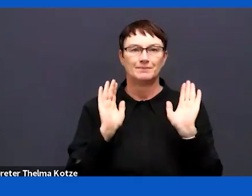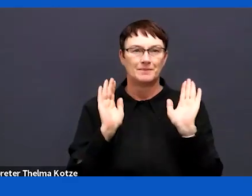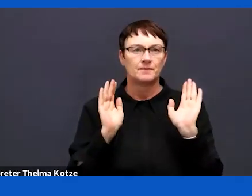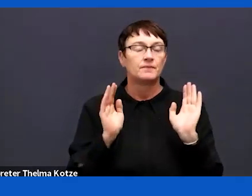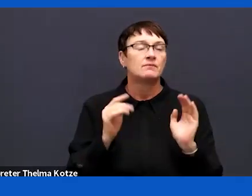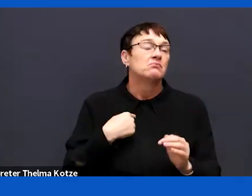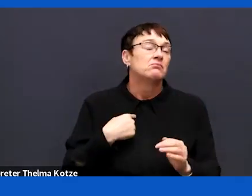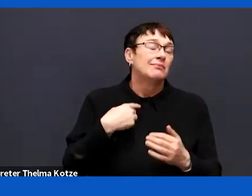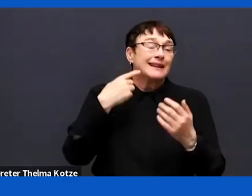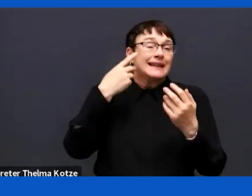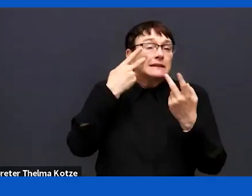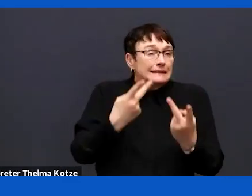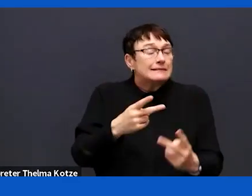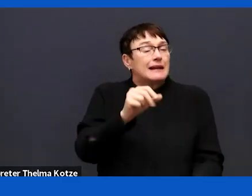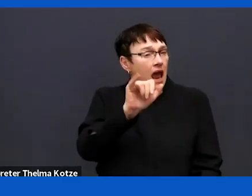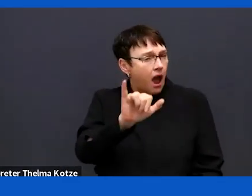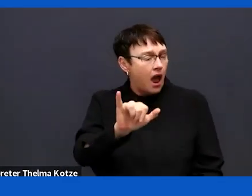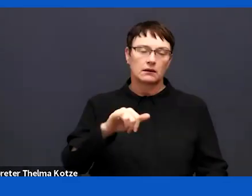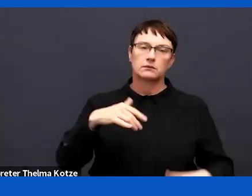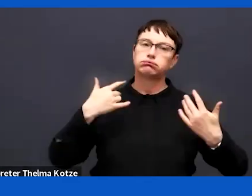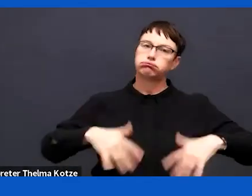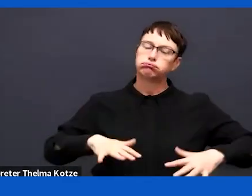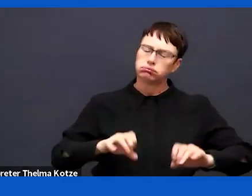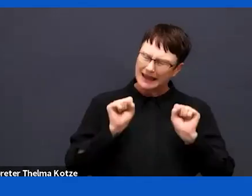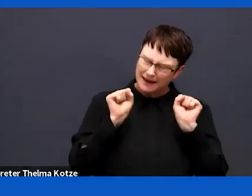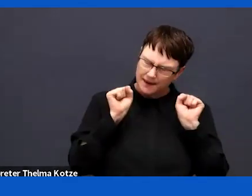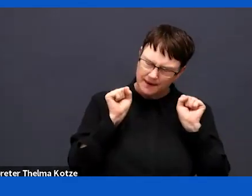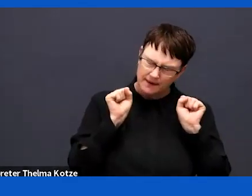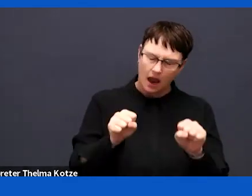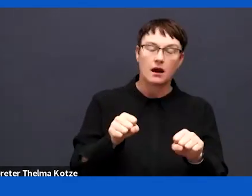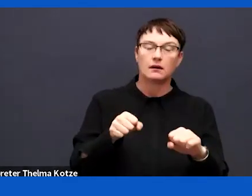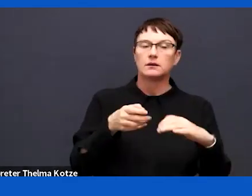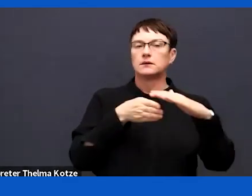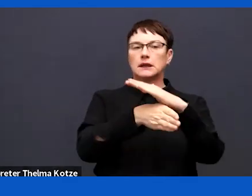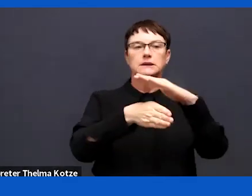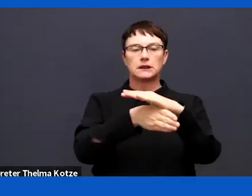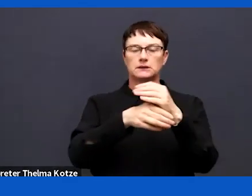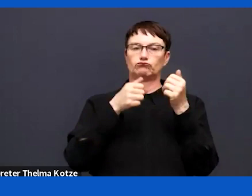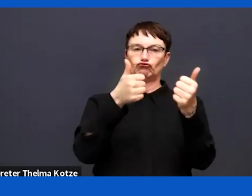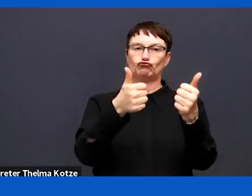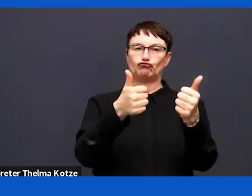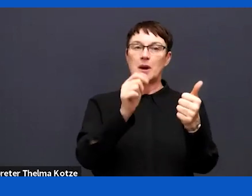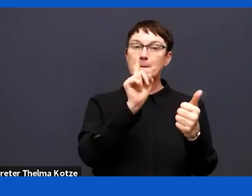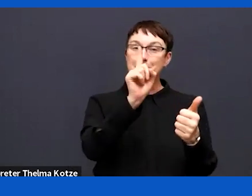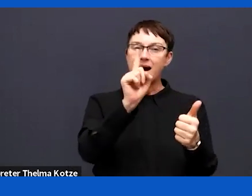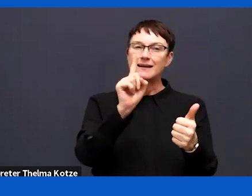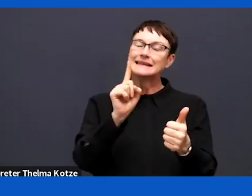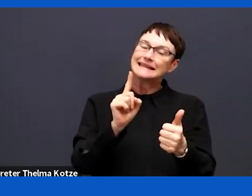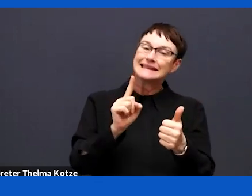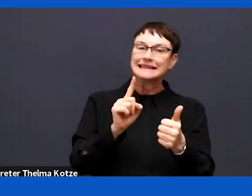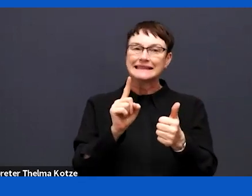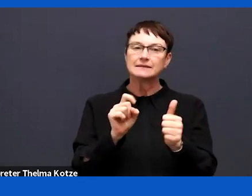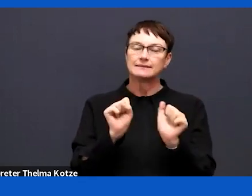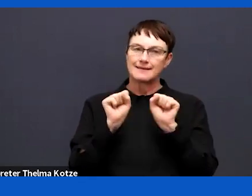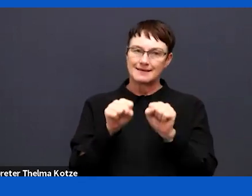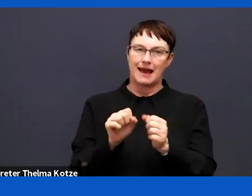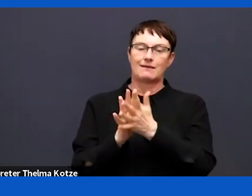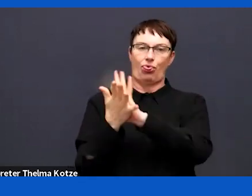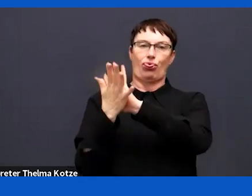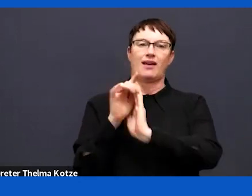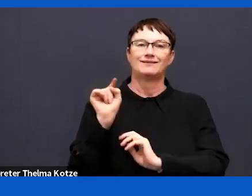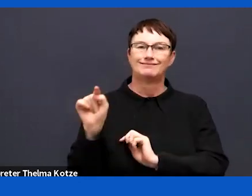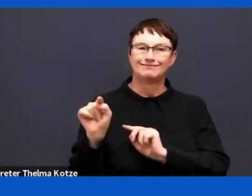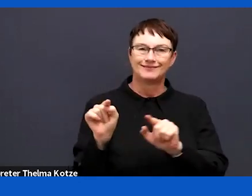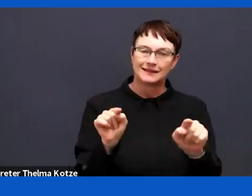accessibility world, but it, like with anything, it can also produce harm. So we need to be using it responsibly. We